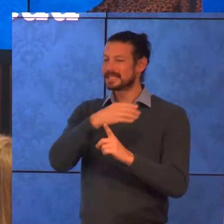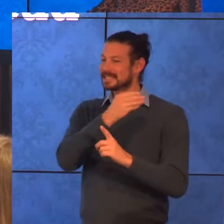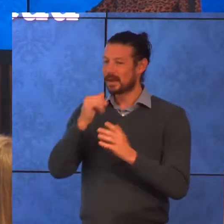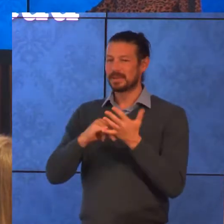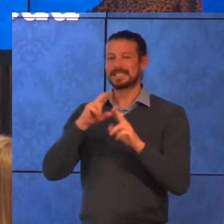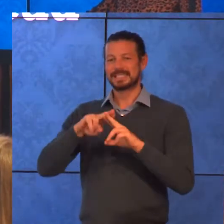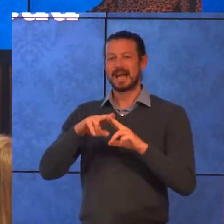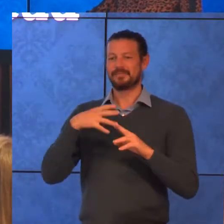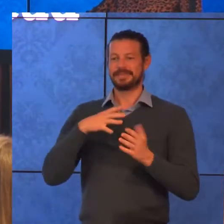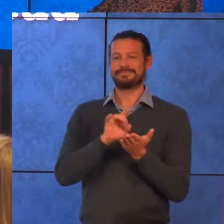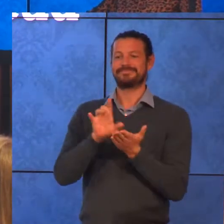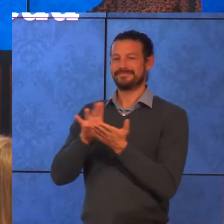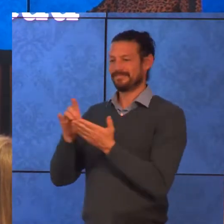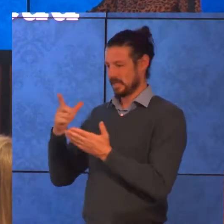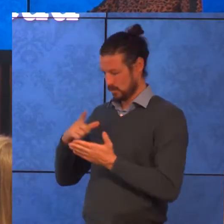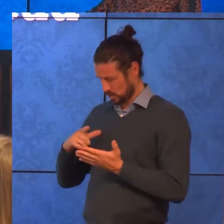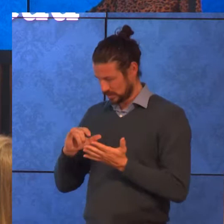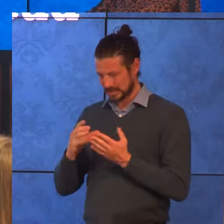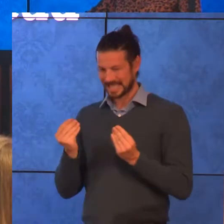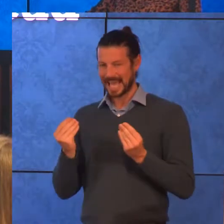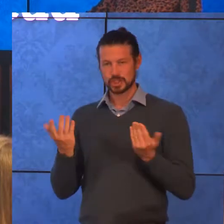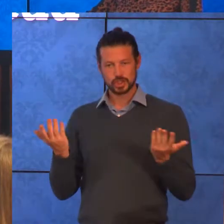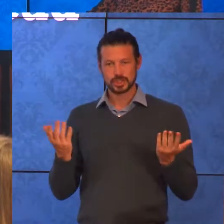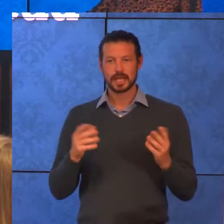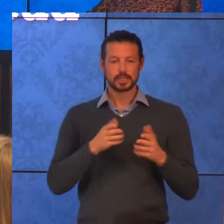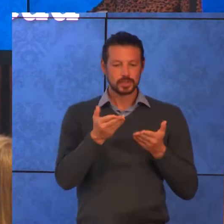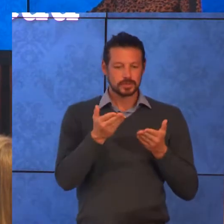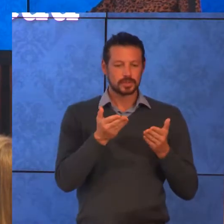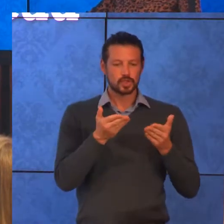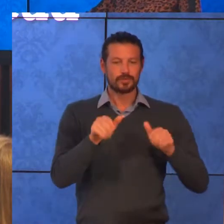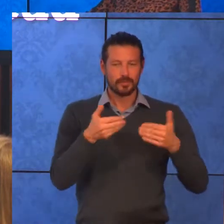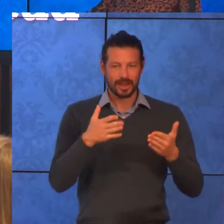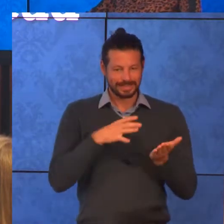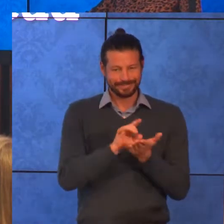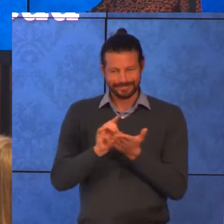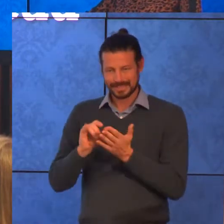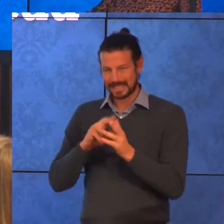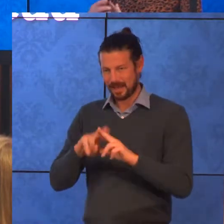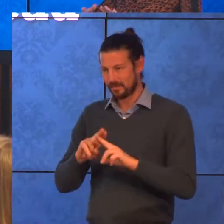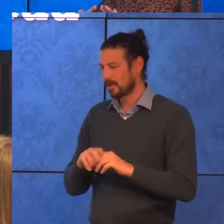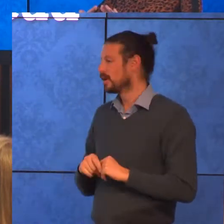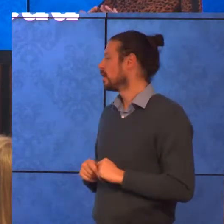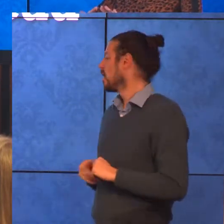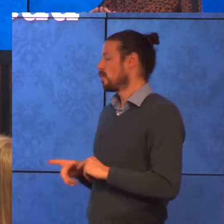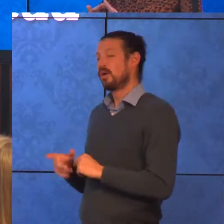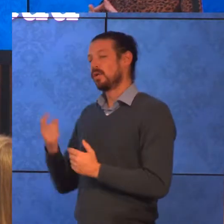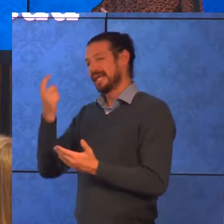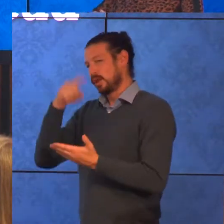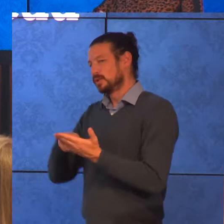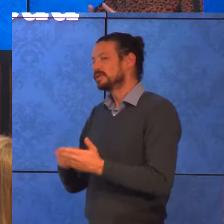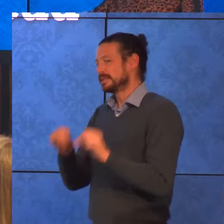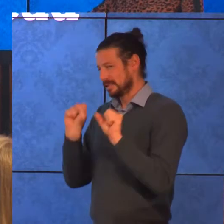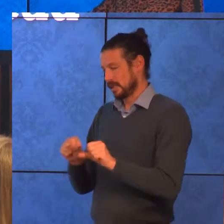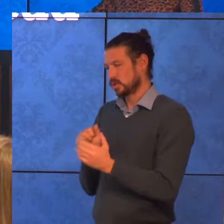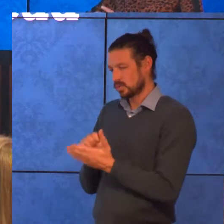flow. How do we fix this? What's going on? Well, firstly, just acknowledge that you're absolutely right. There have